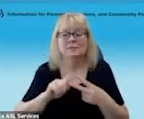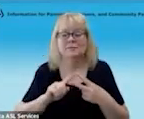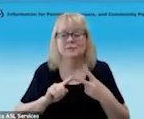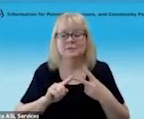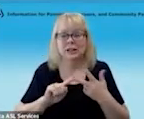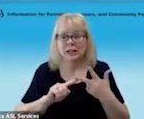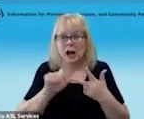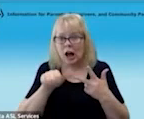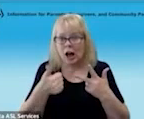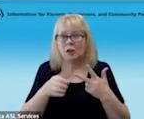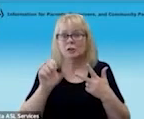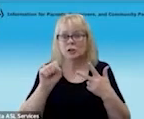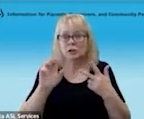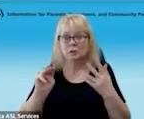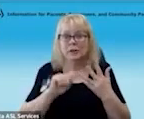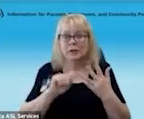webinar?